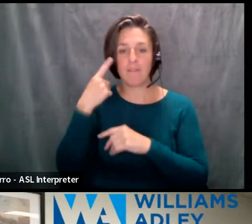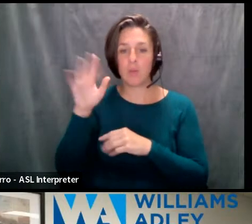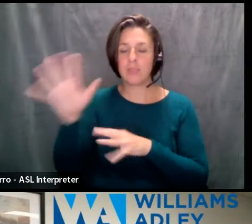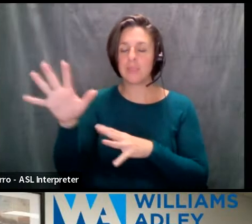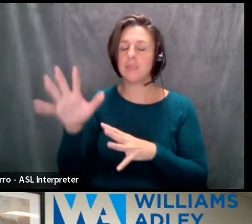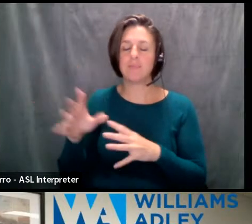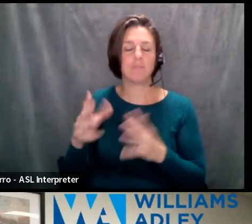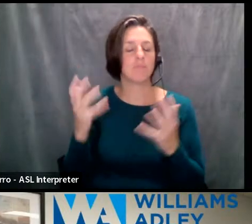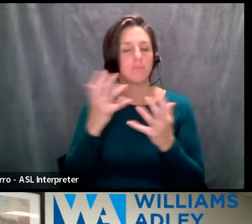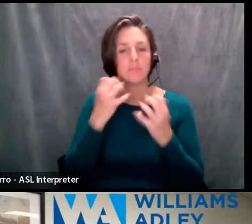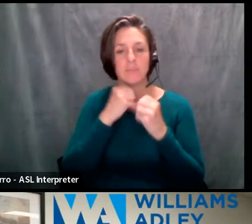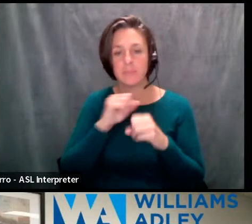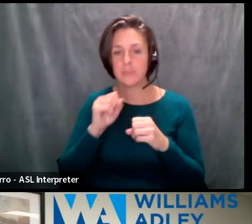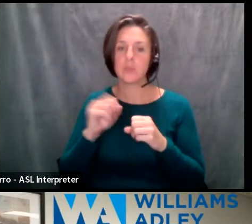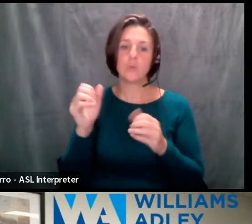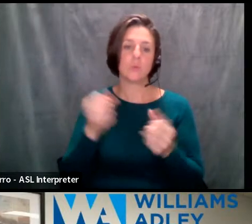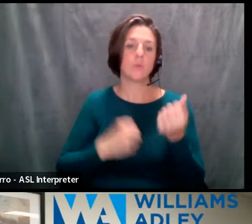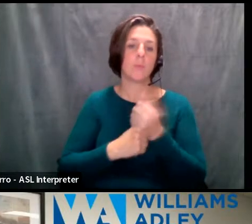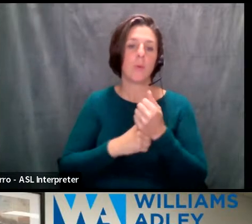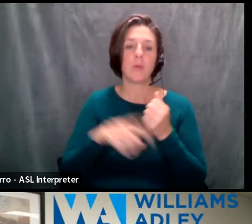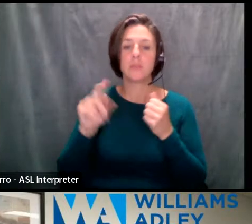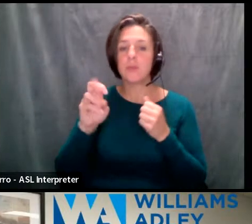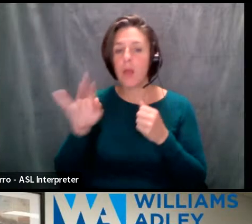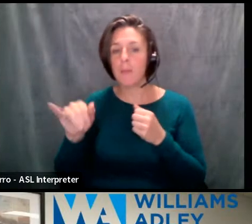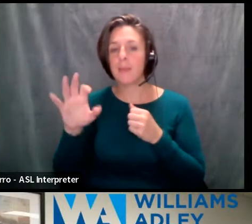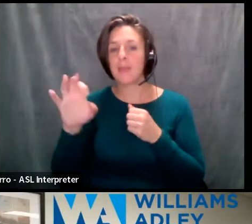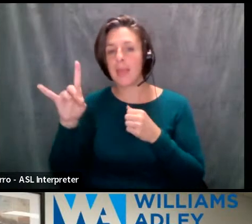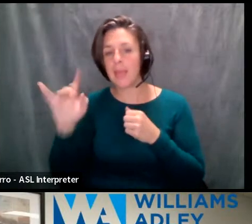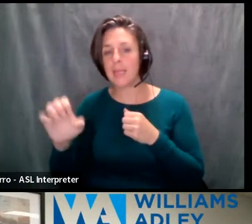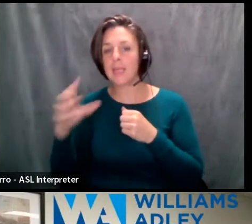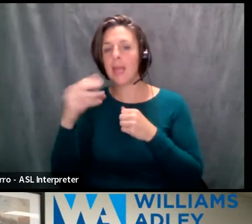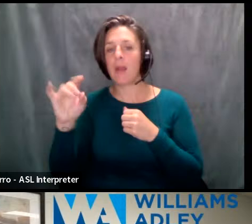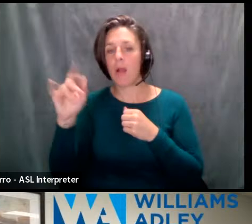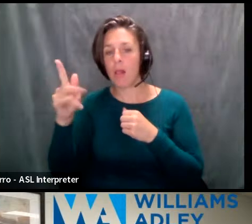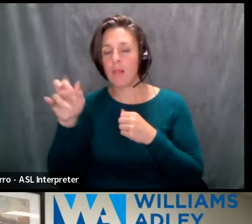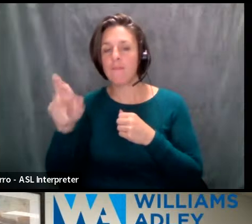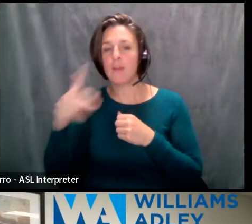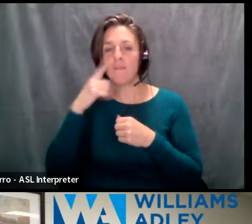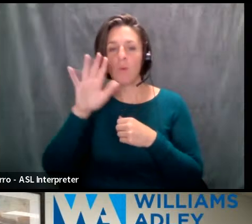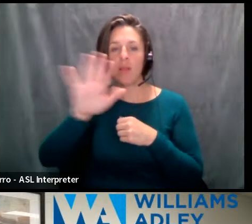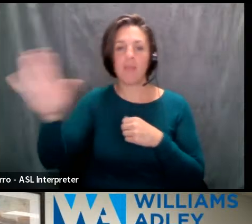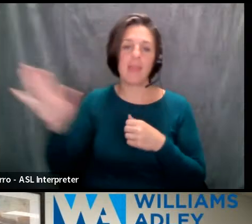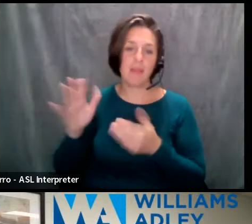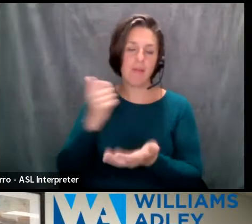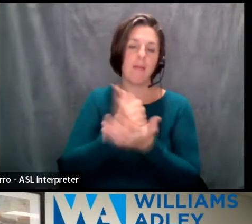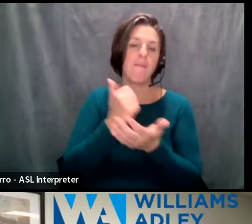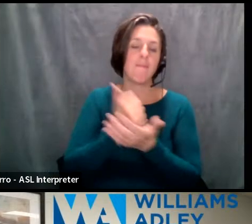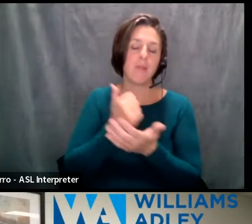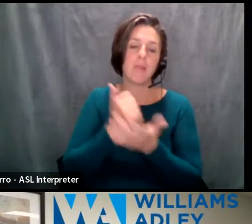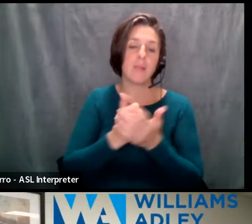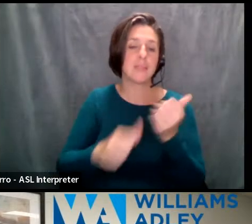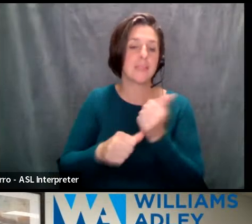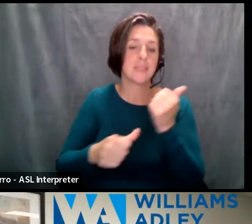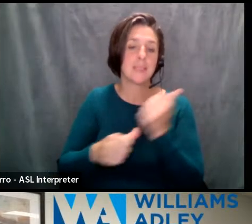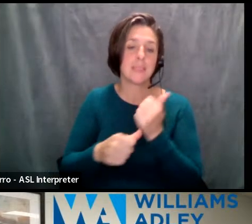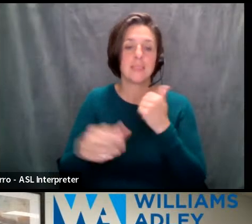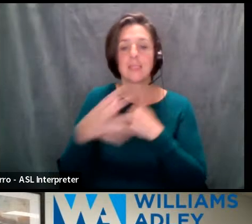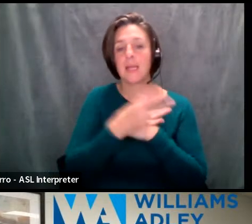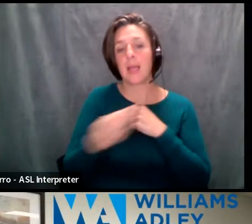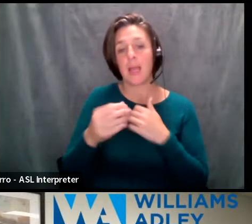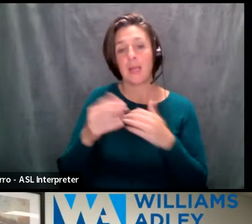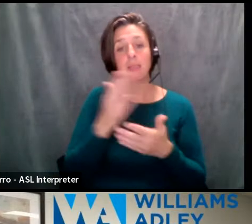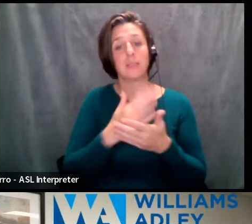support, Tommy, Eddie, and Oliver for their helpful assistance. And some